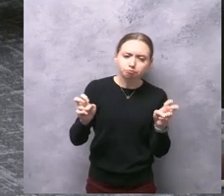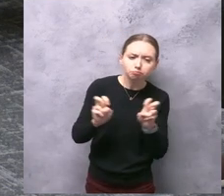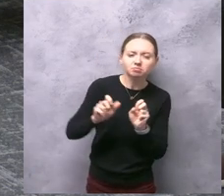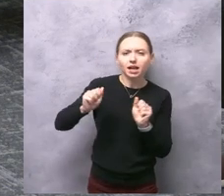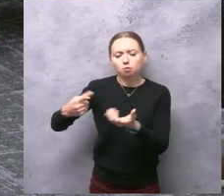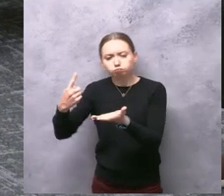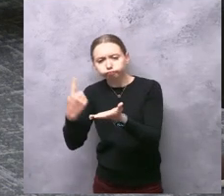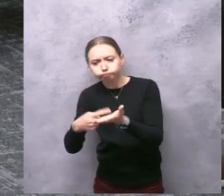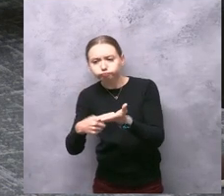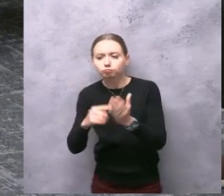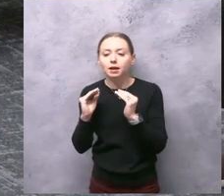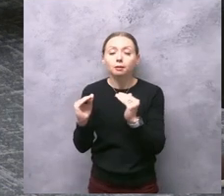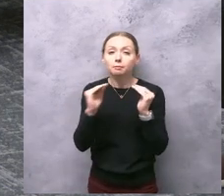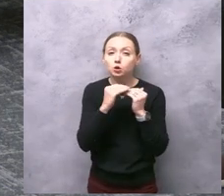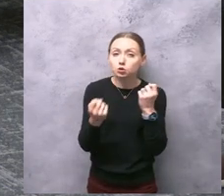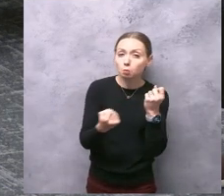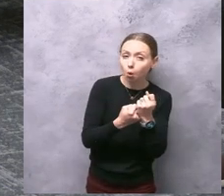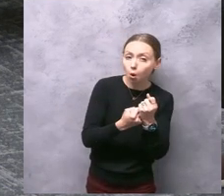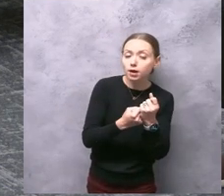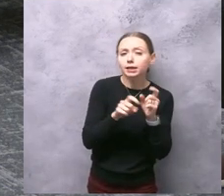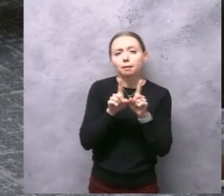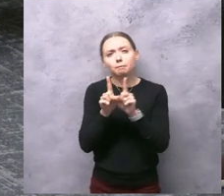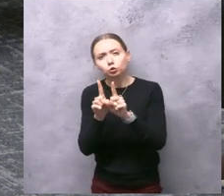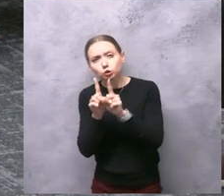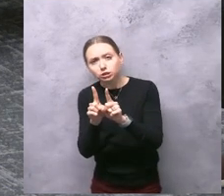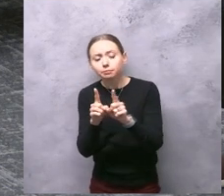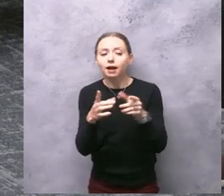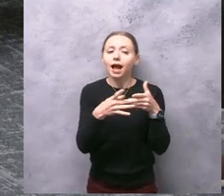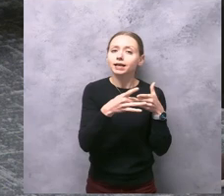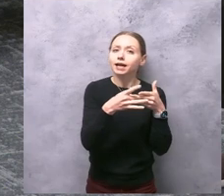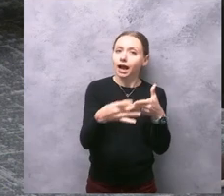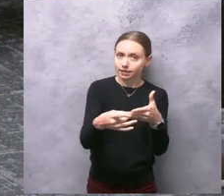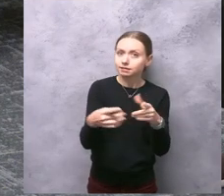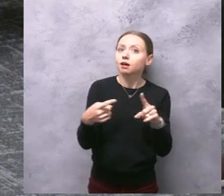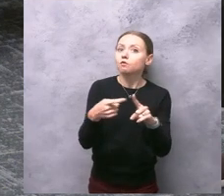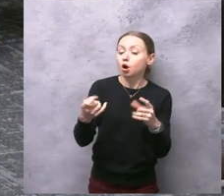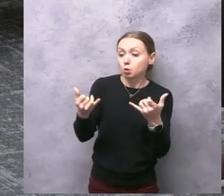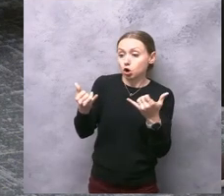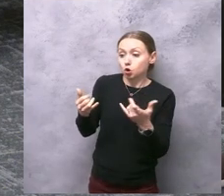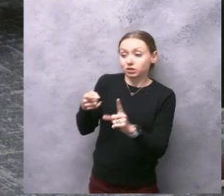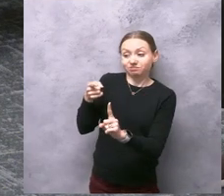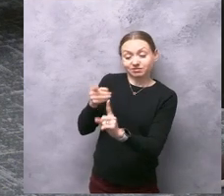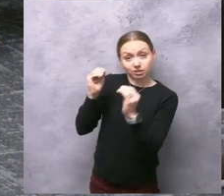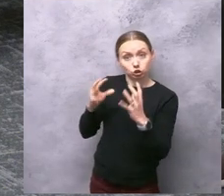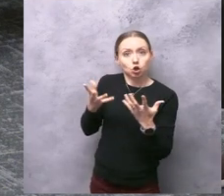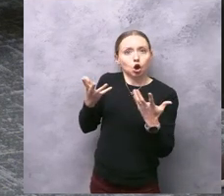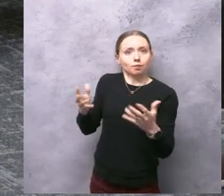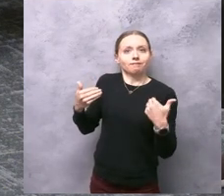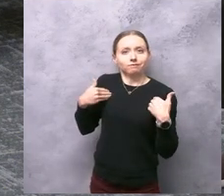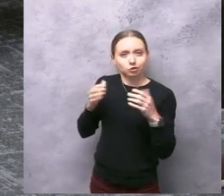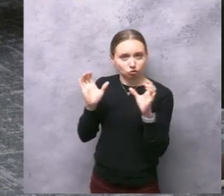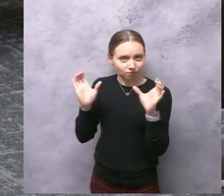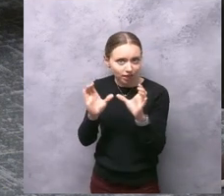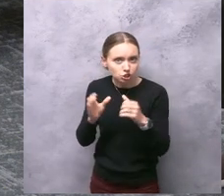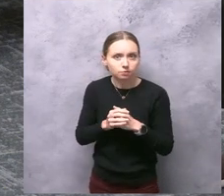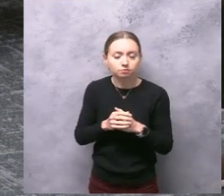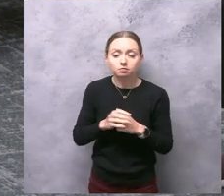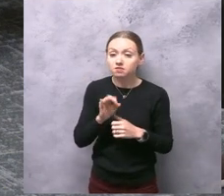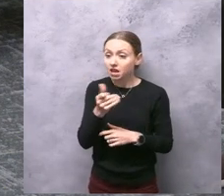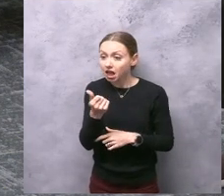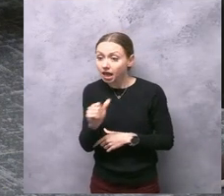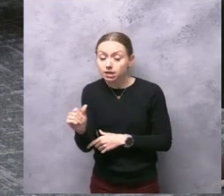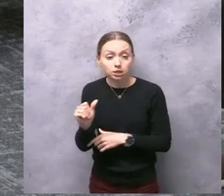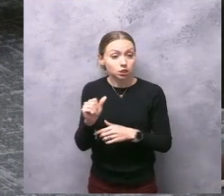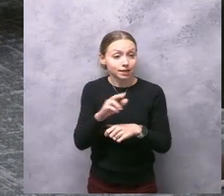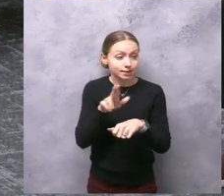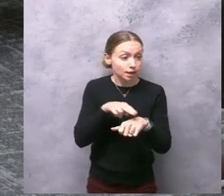support, mentorship, guidance from current National Board Certified teachers. If there are any current National Board Certified